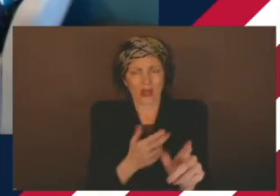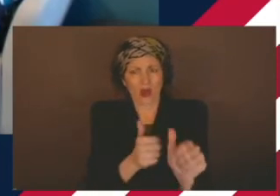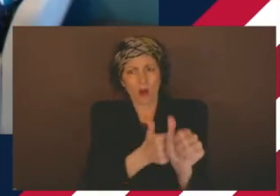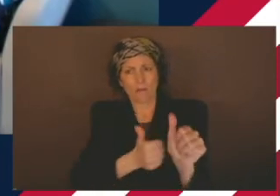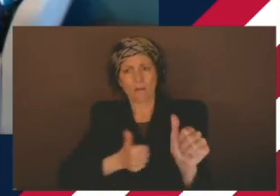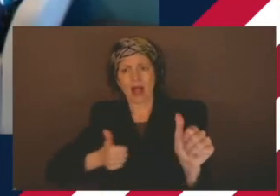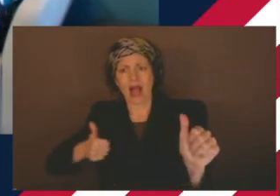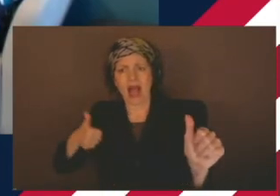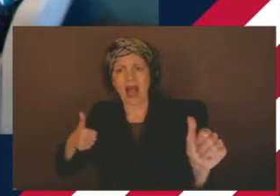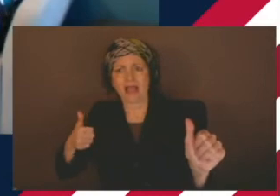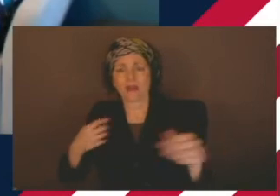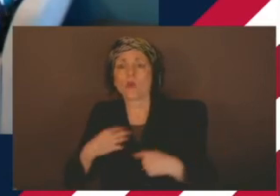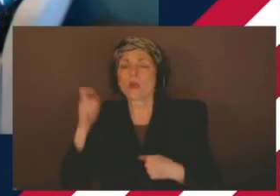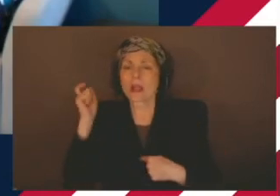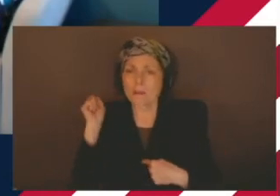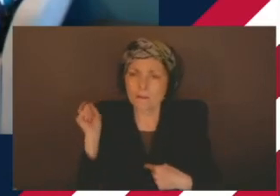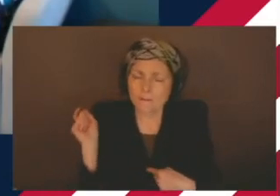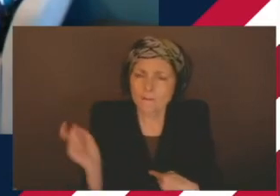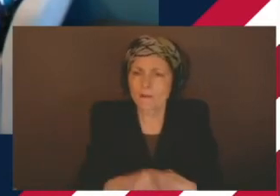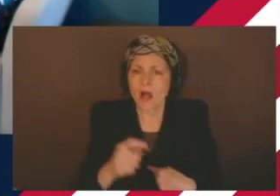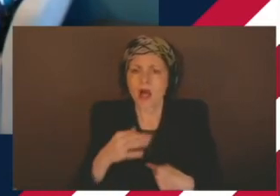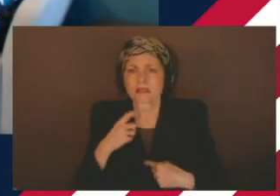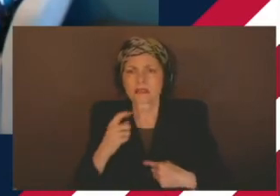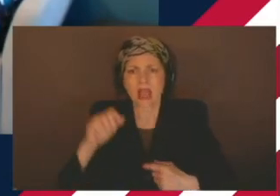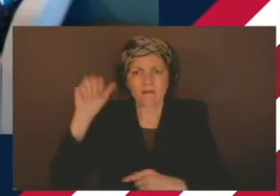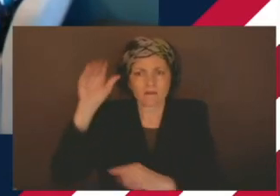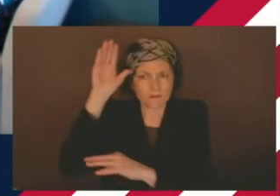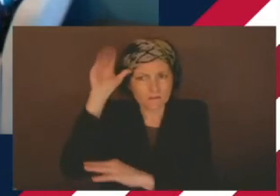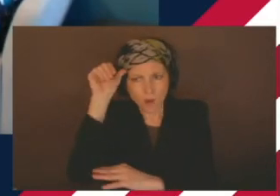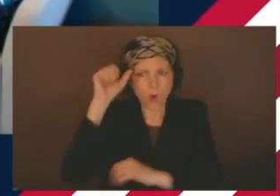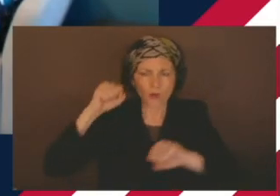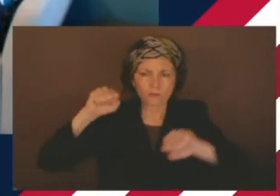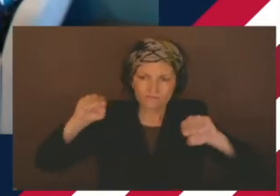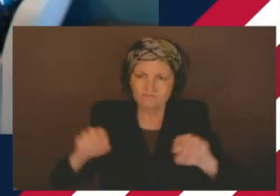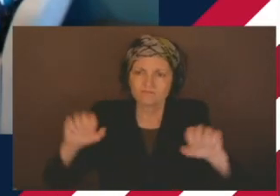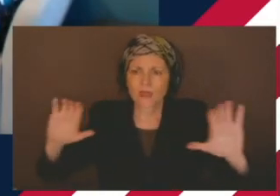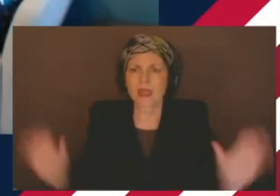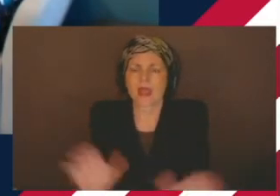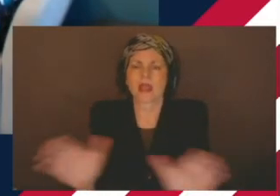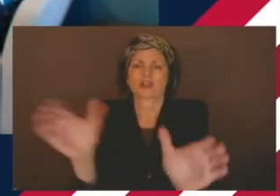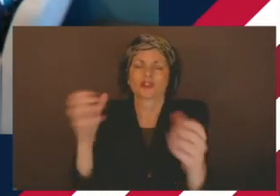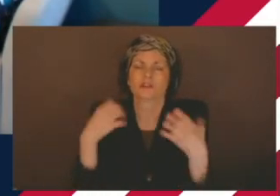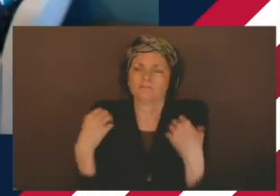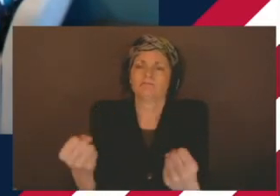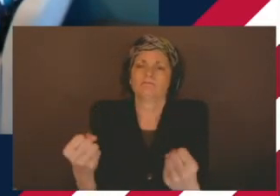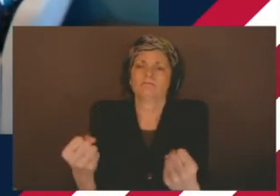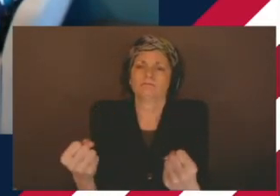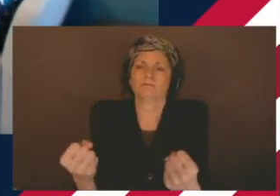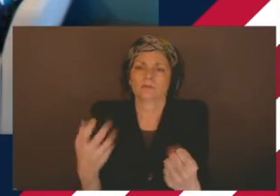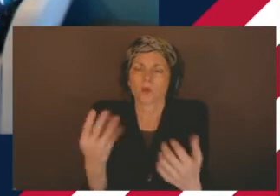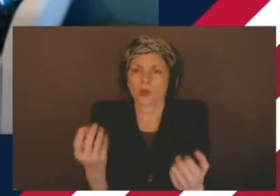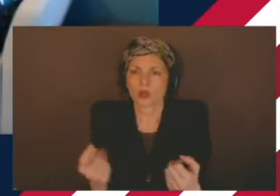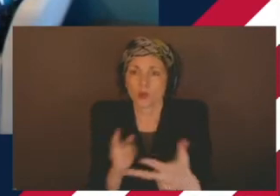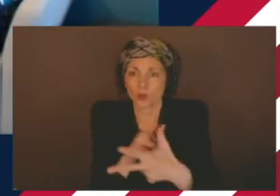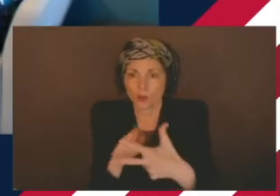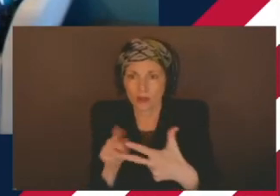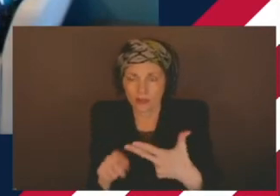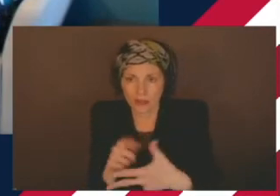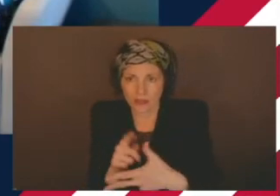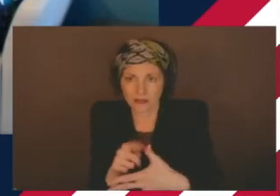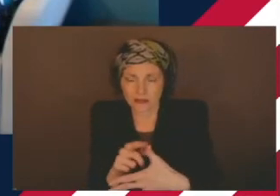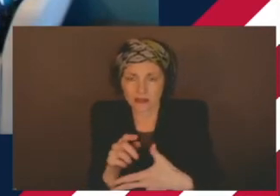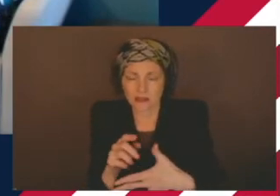bold action. We must do 3 things: strengthen and fully enforce anti-discrimination laws,